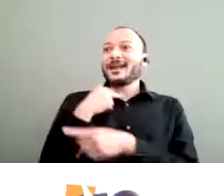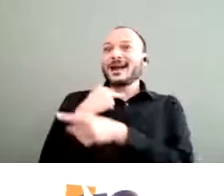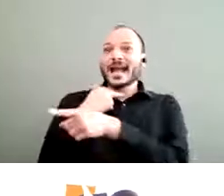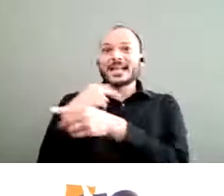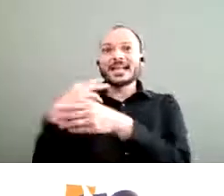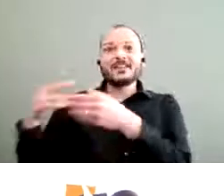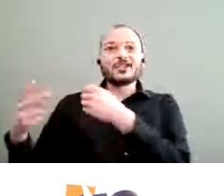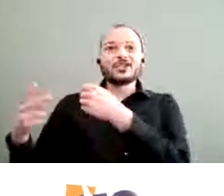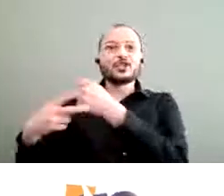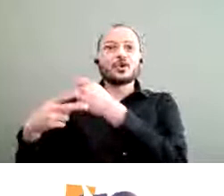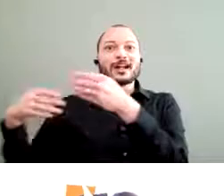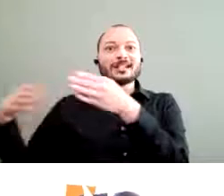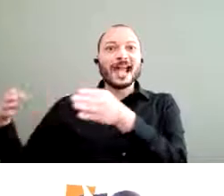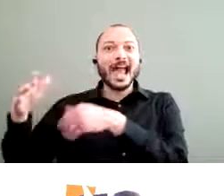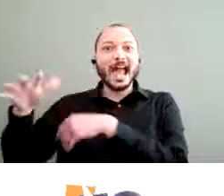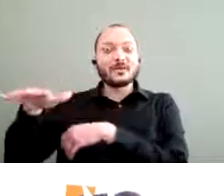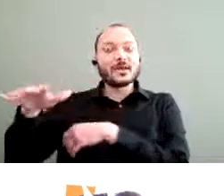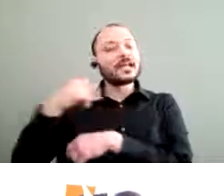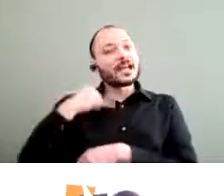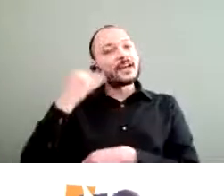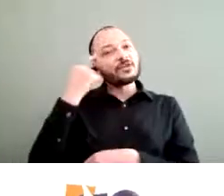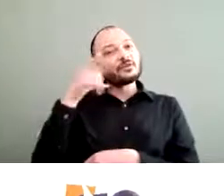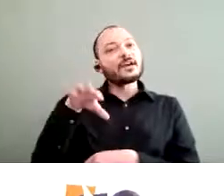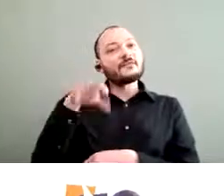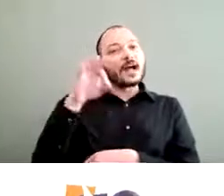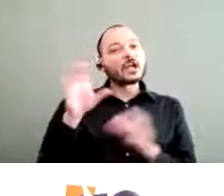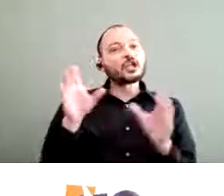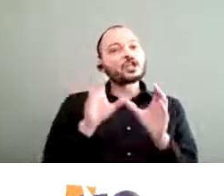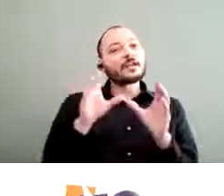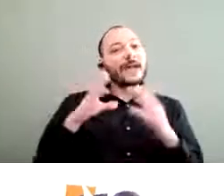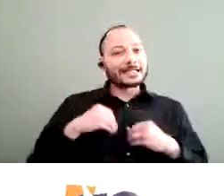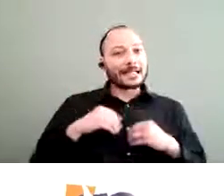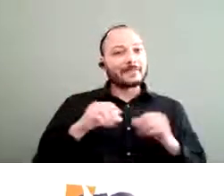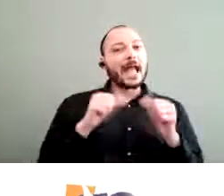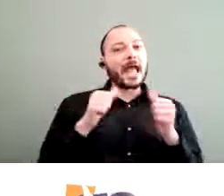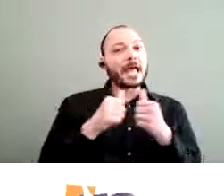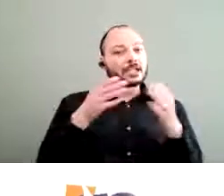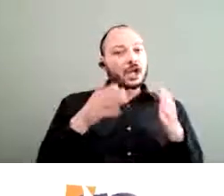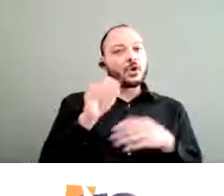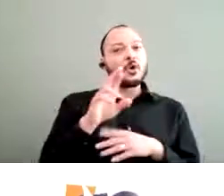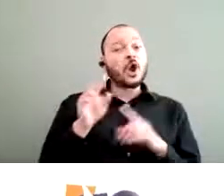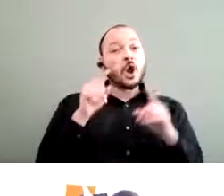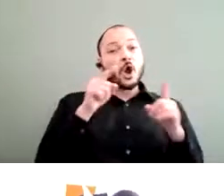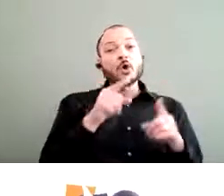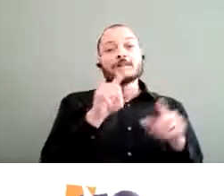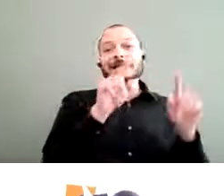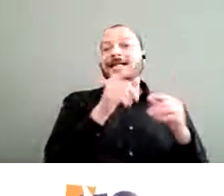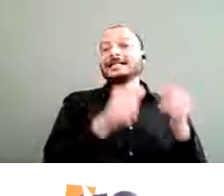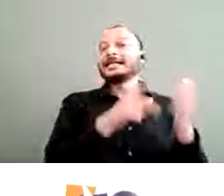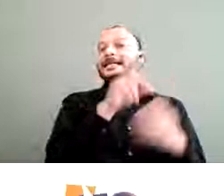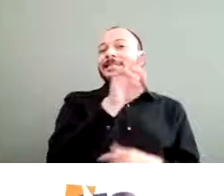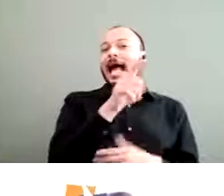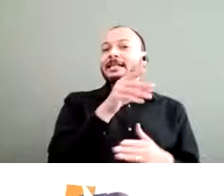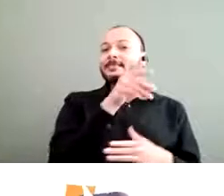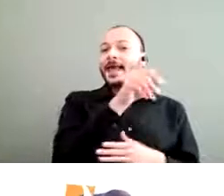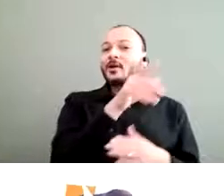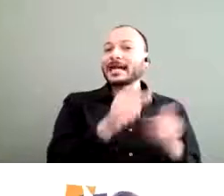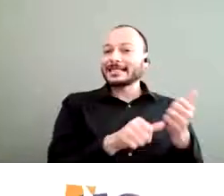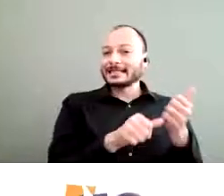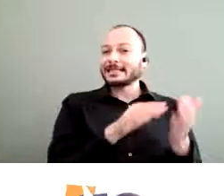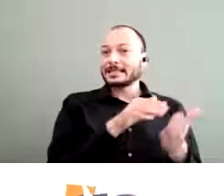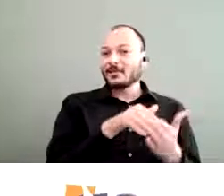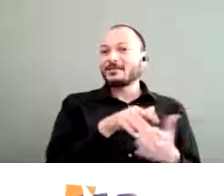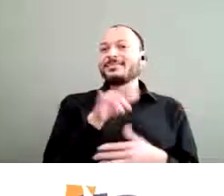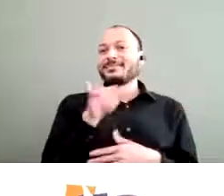find a certifying acceptance agent or go to a taxpayer assistance center, that would be the best. And you can